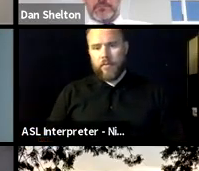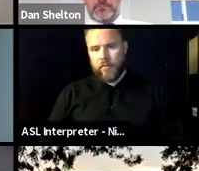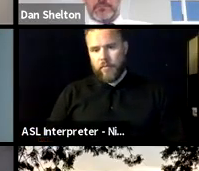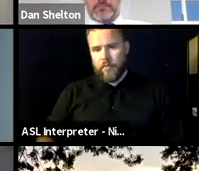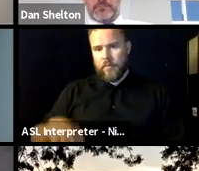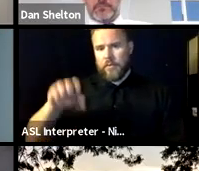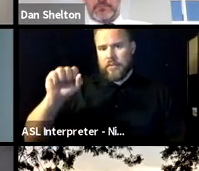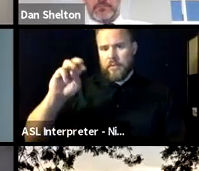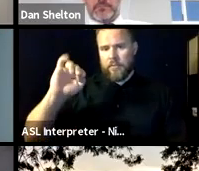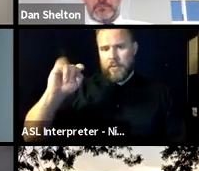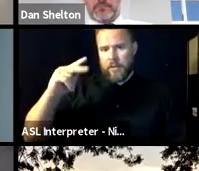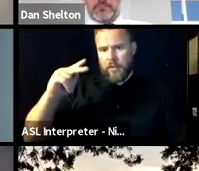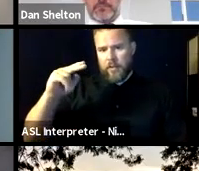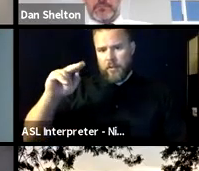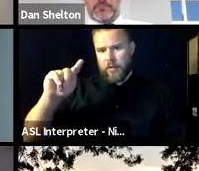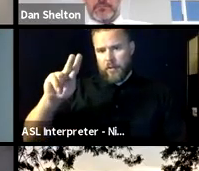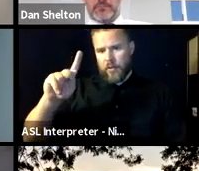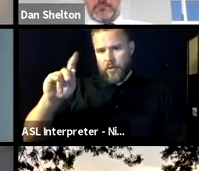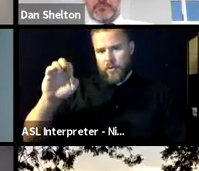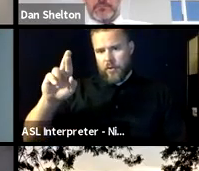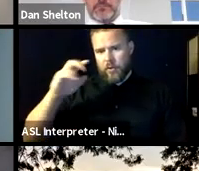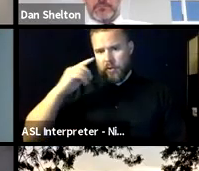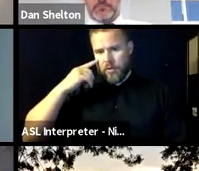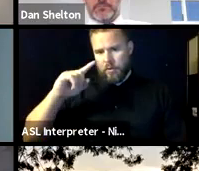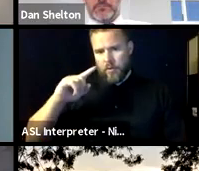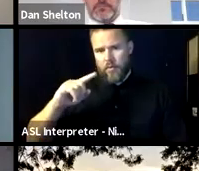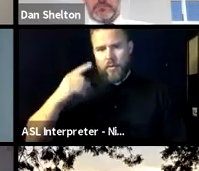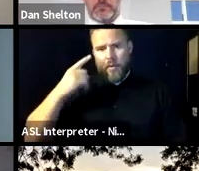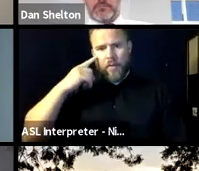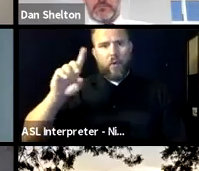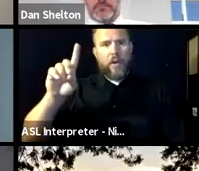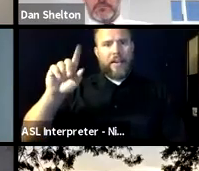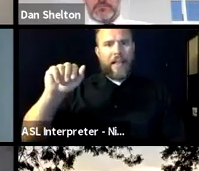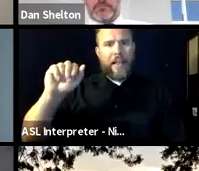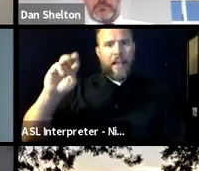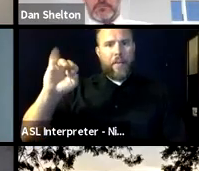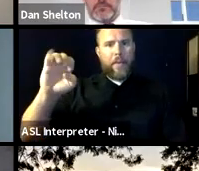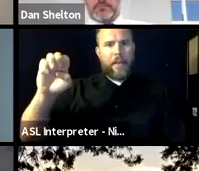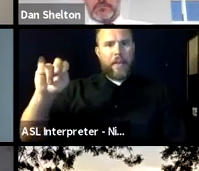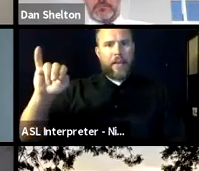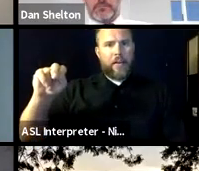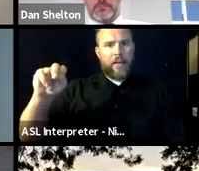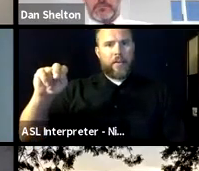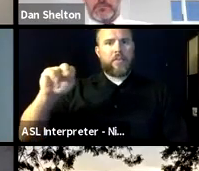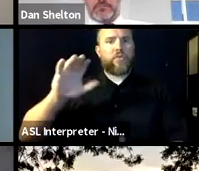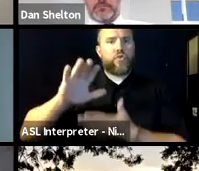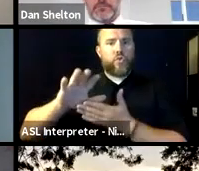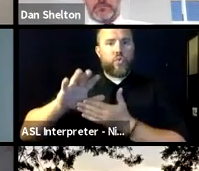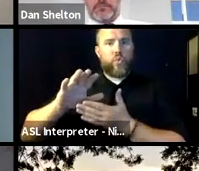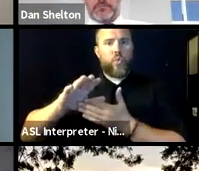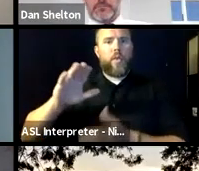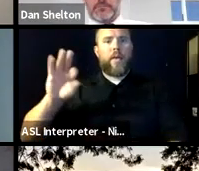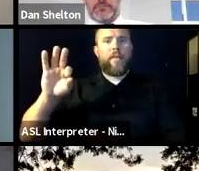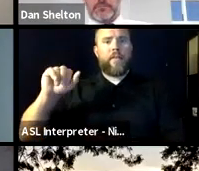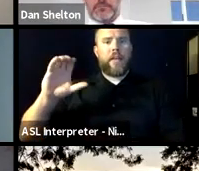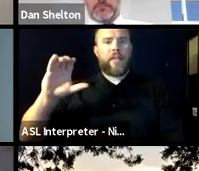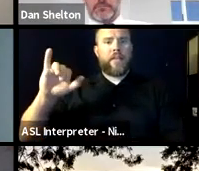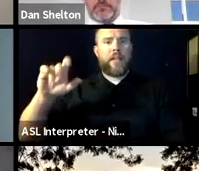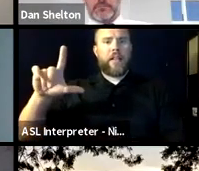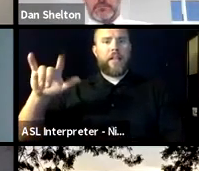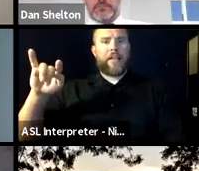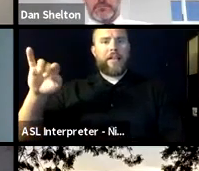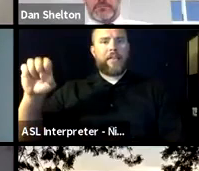Mrs. Smith Tucker serves as a representative for the Naming of School Facilities Committee. Is there any discussion? Just, so